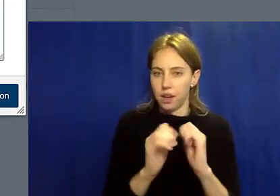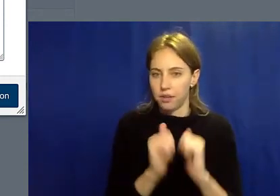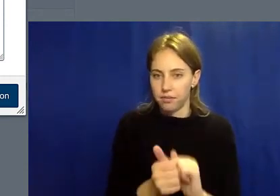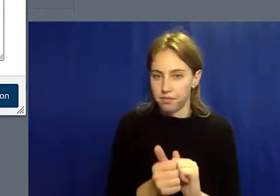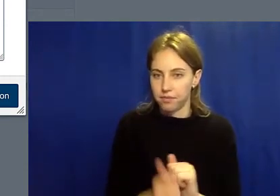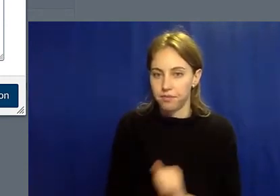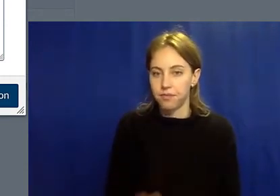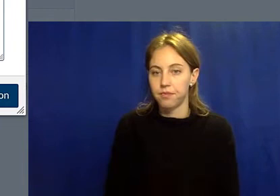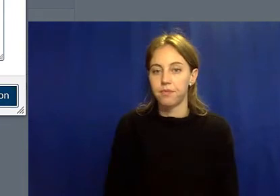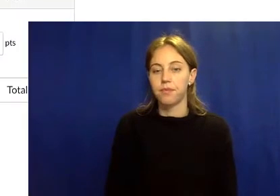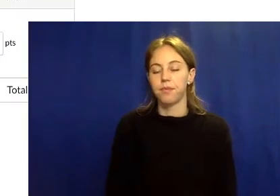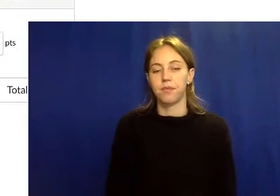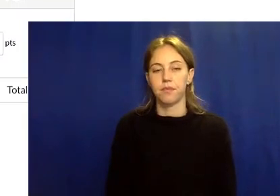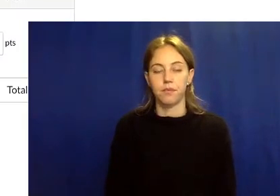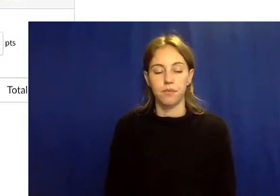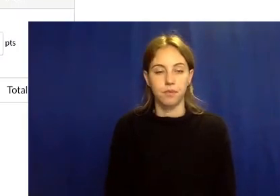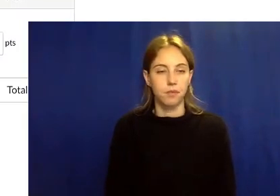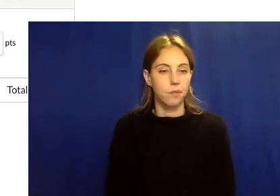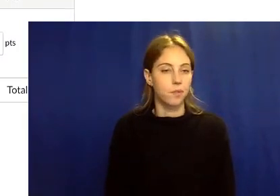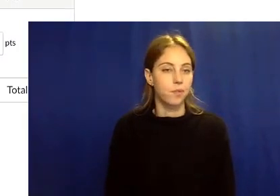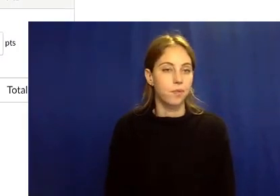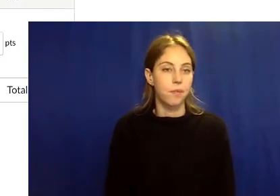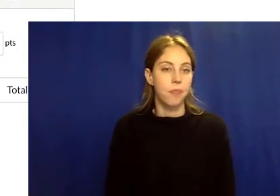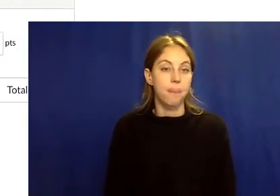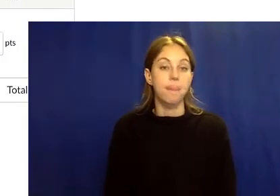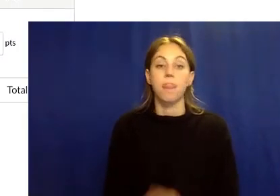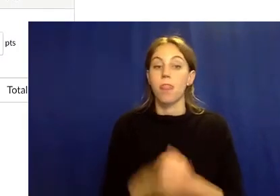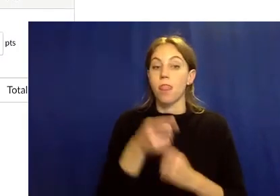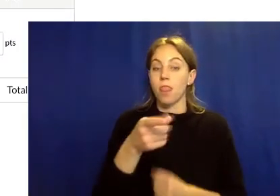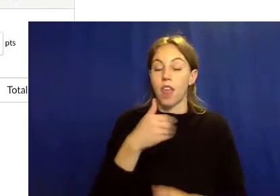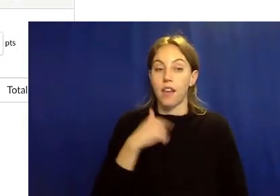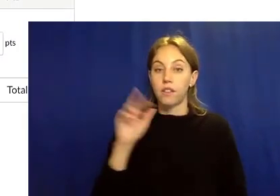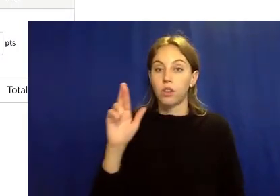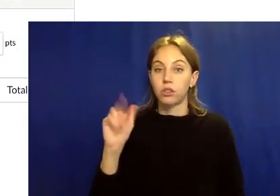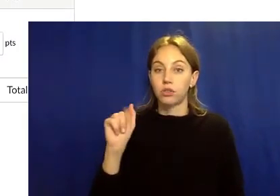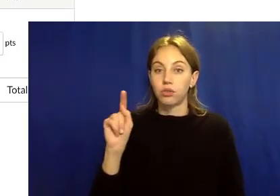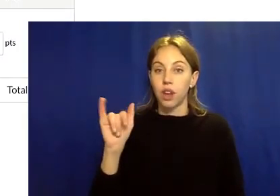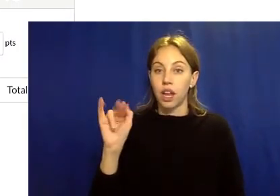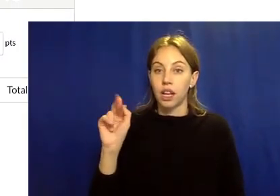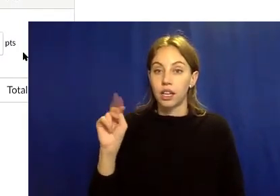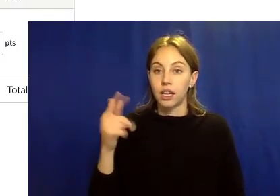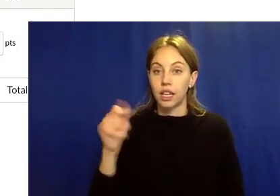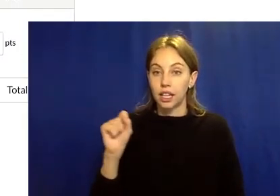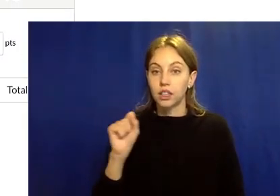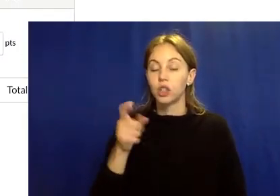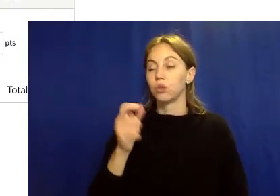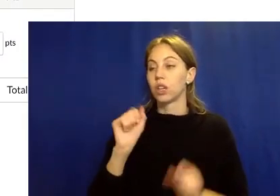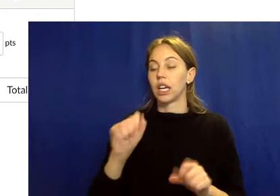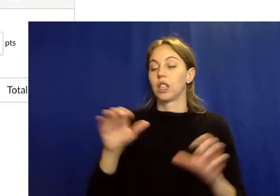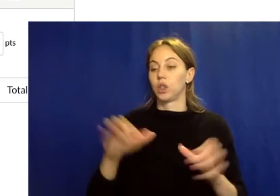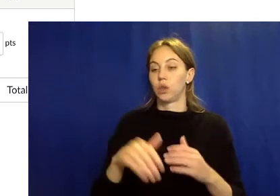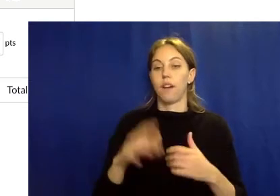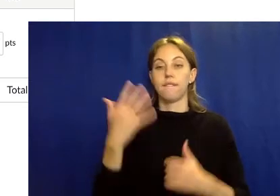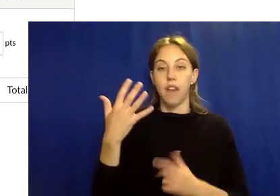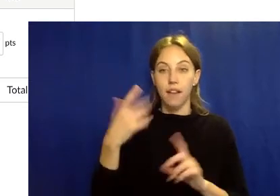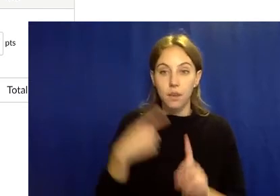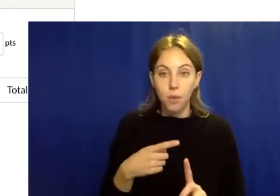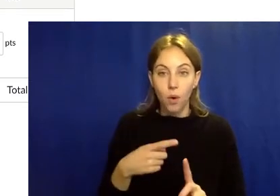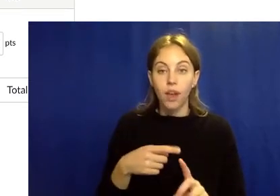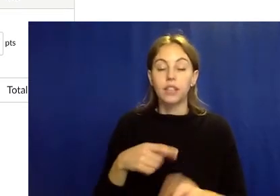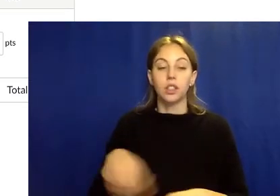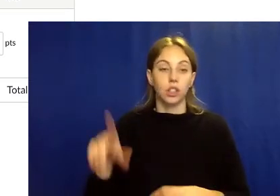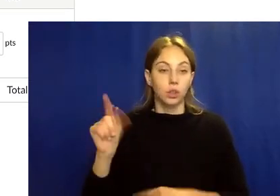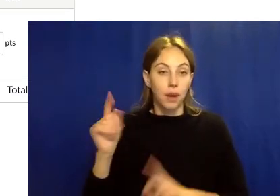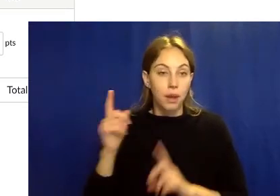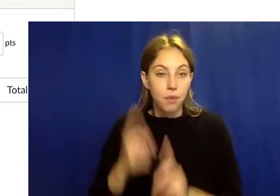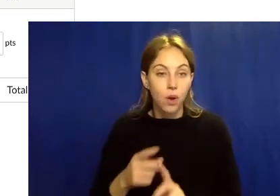okay, the use of sources. And then you've got ratings. And so you can do 5 points, you can do 20 points,